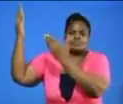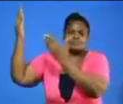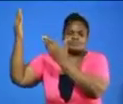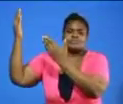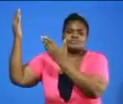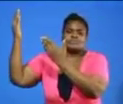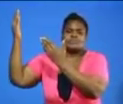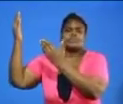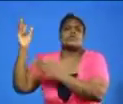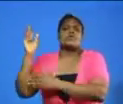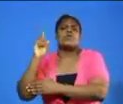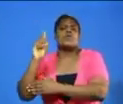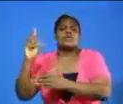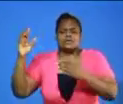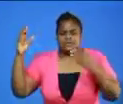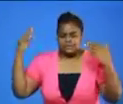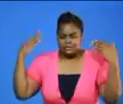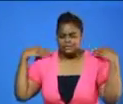the